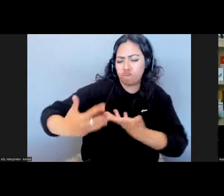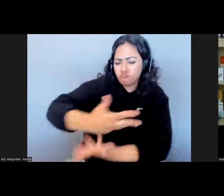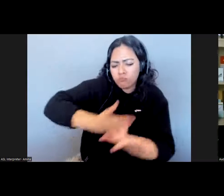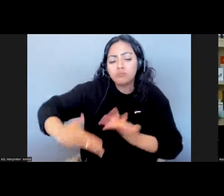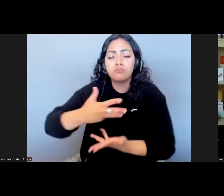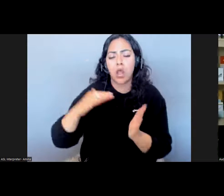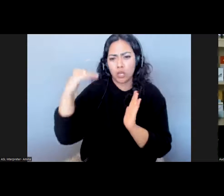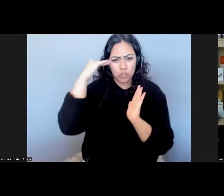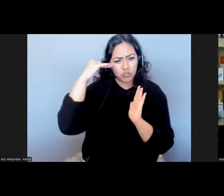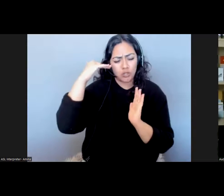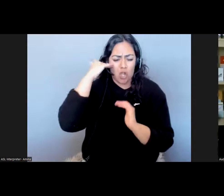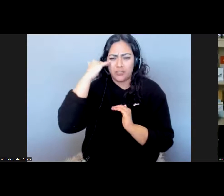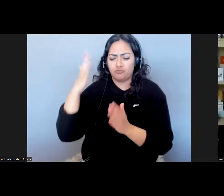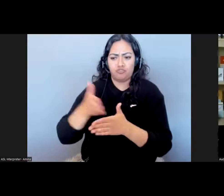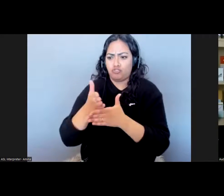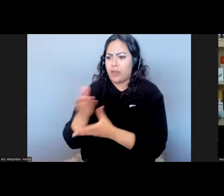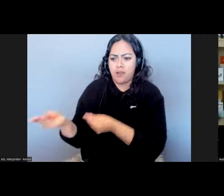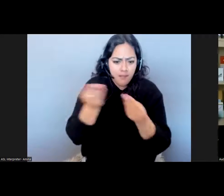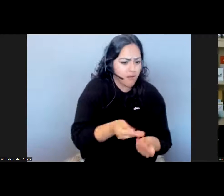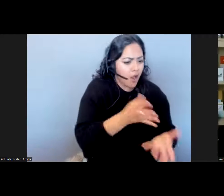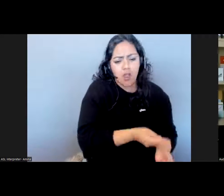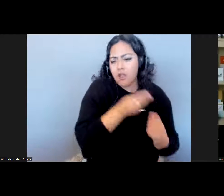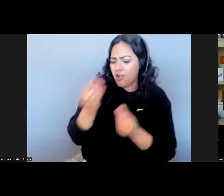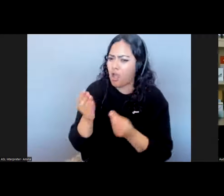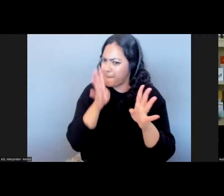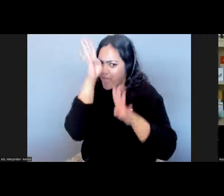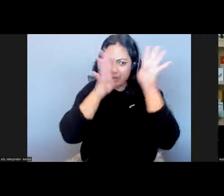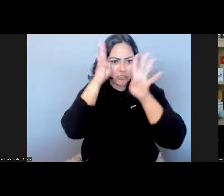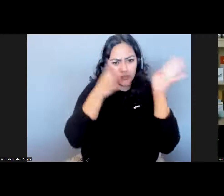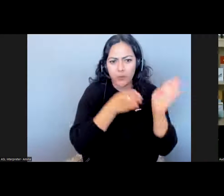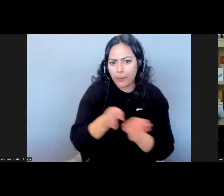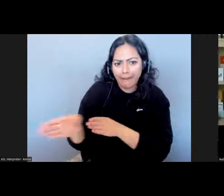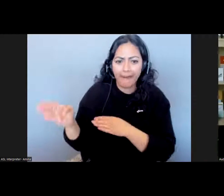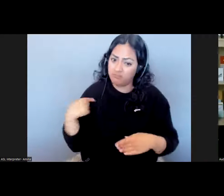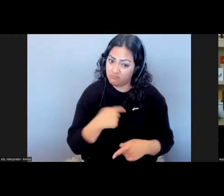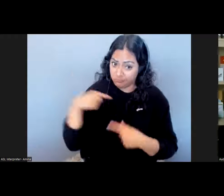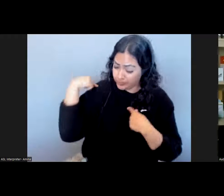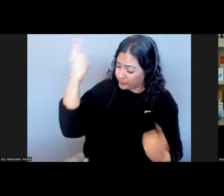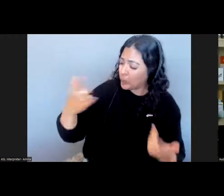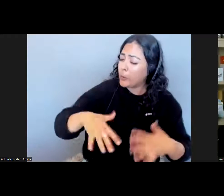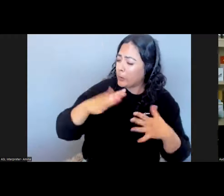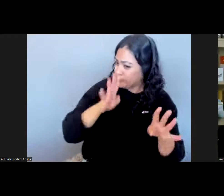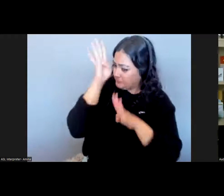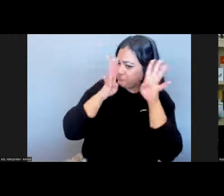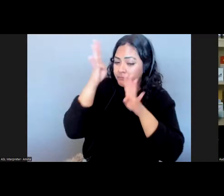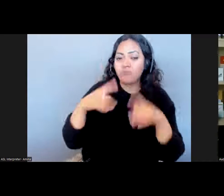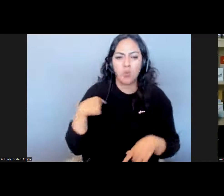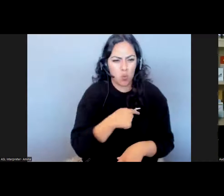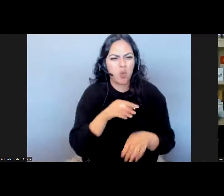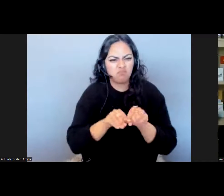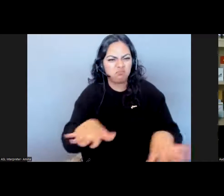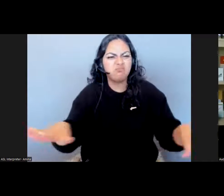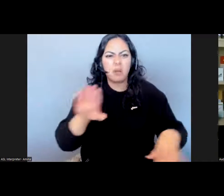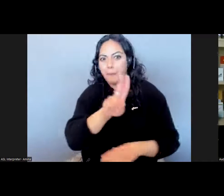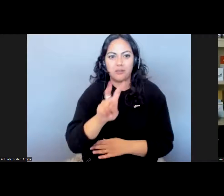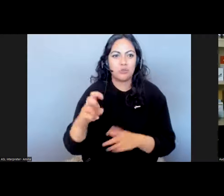in so many imaginative ways, and we are very imaginative. We really have created the buzzword intergenerational. And last week, I can